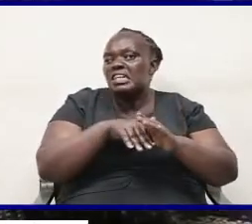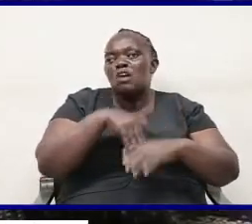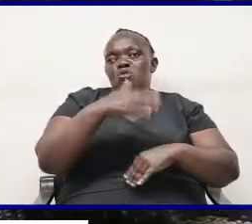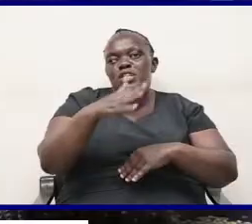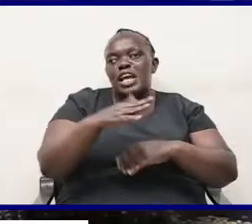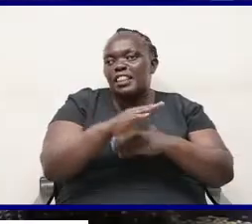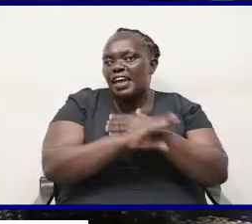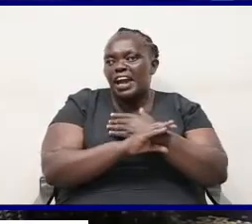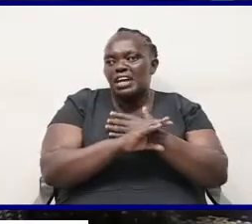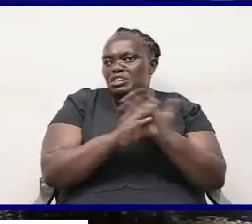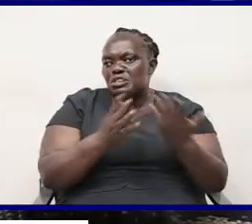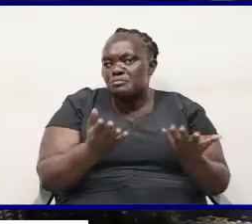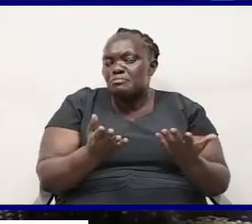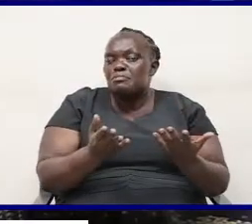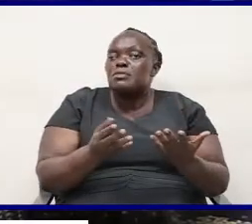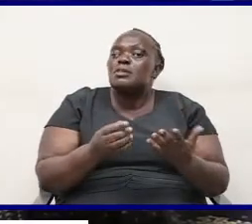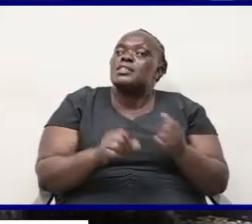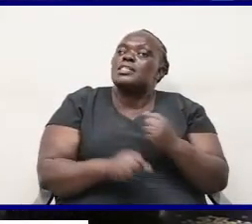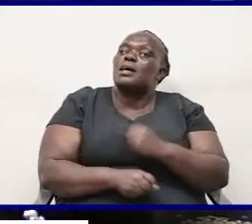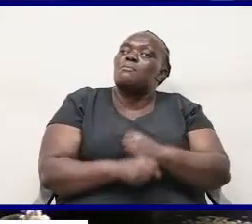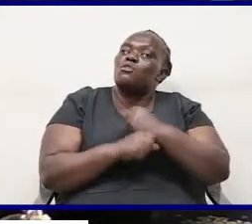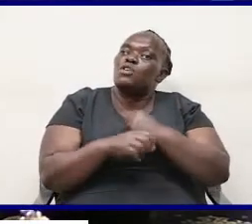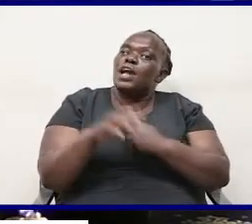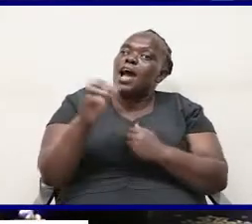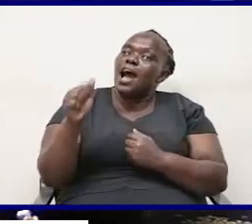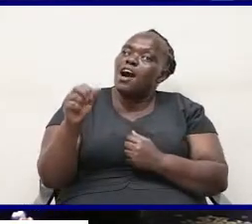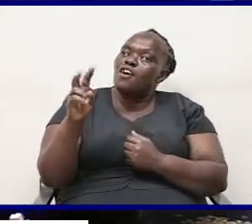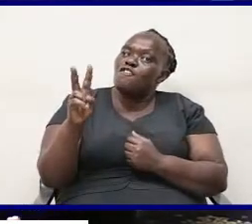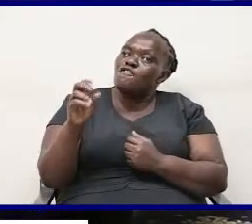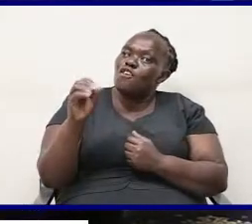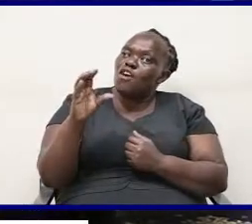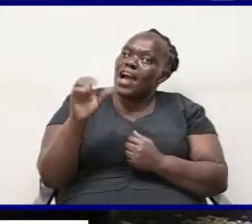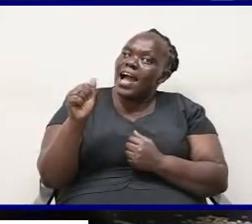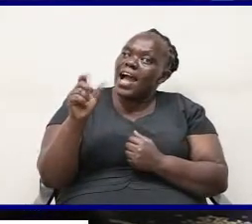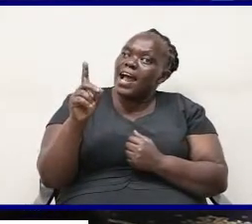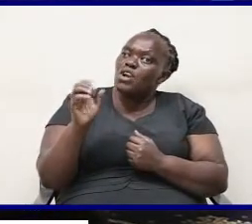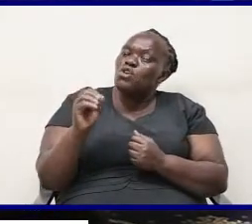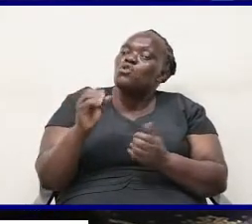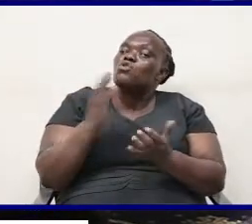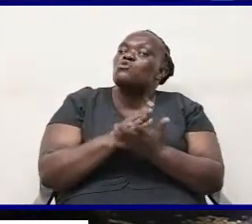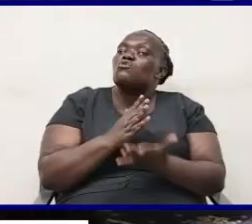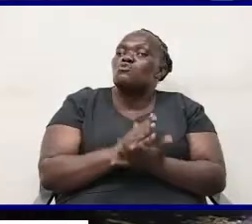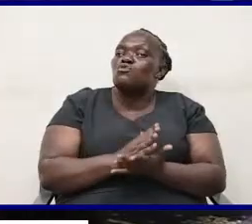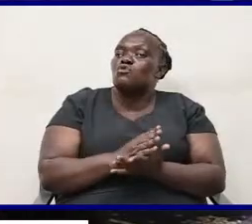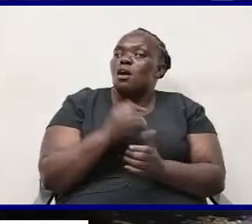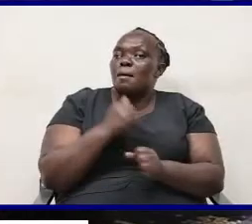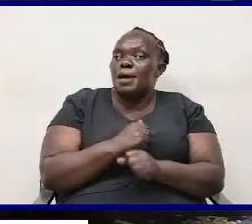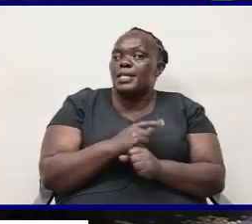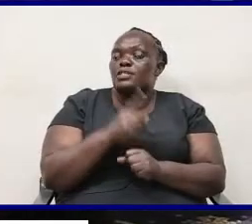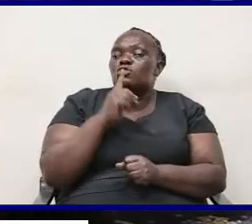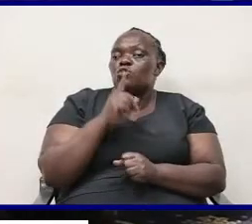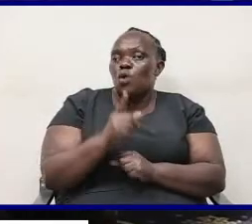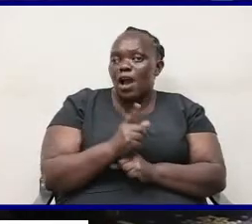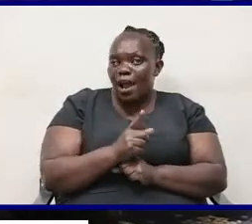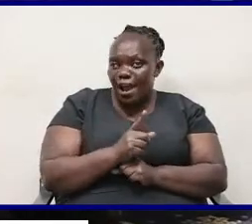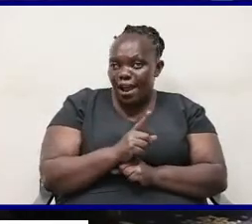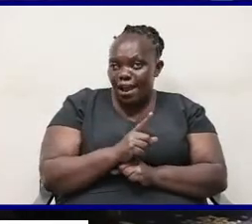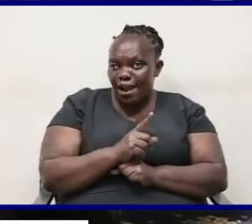externally. In terms of supporting avocado, we are ensuring